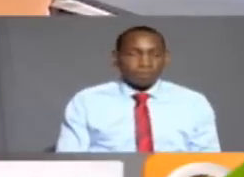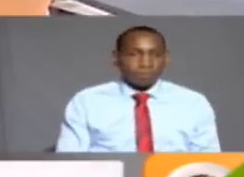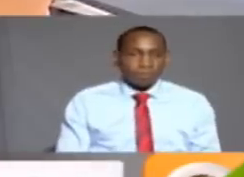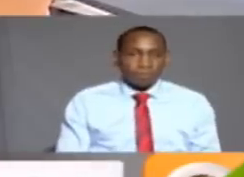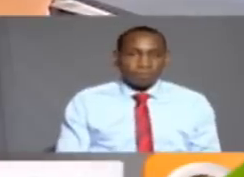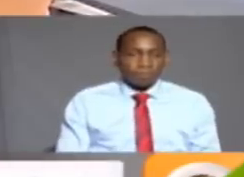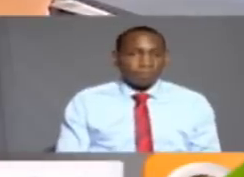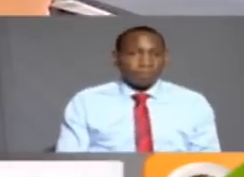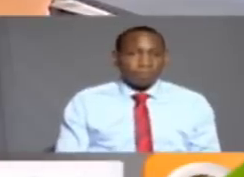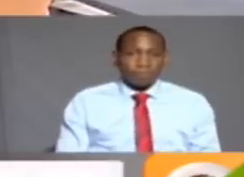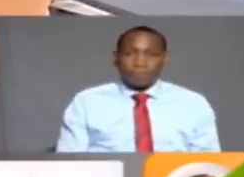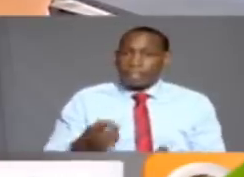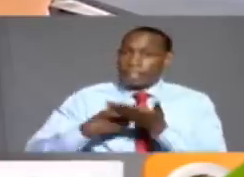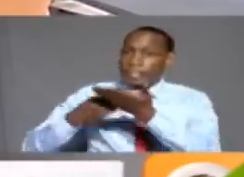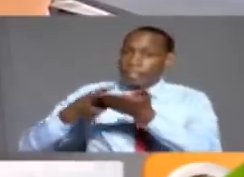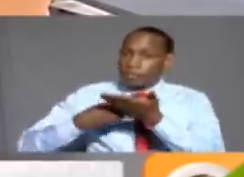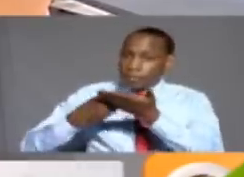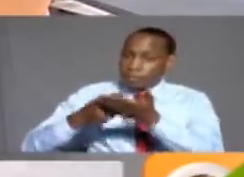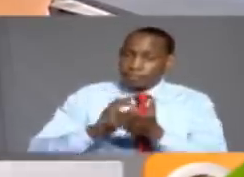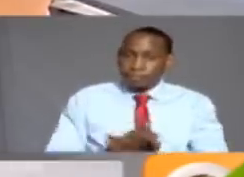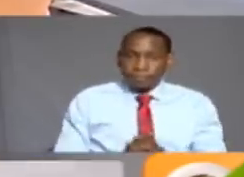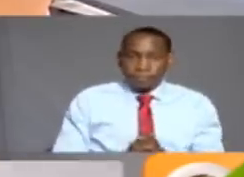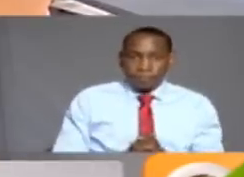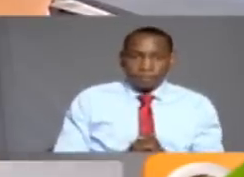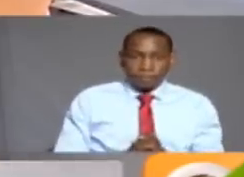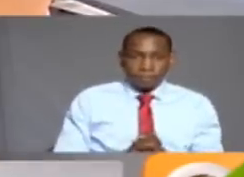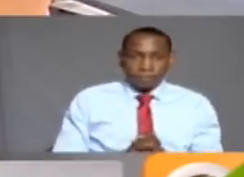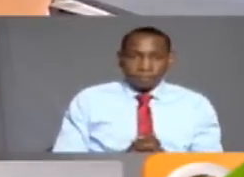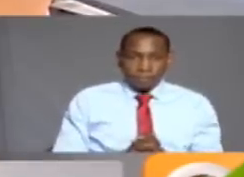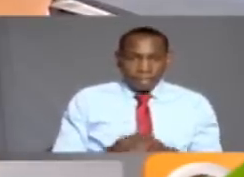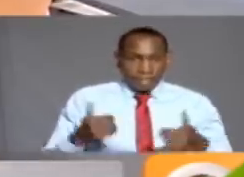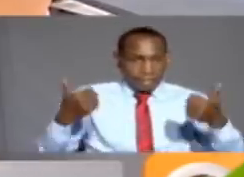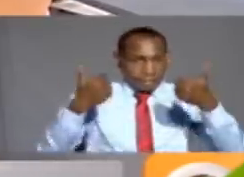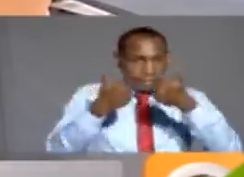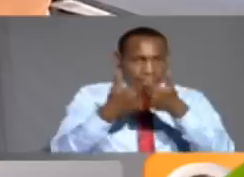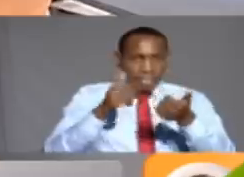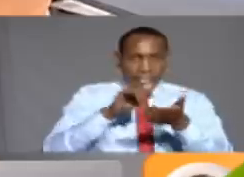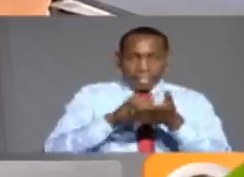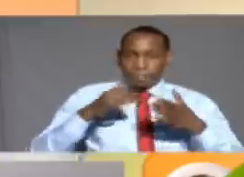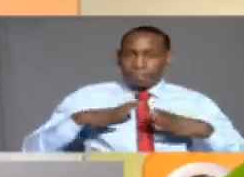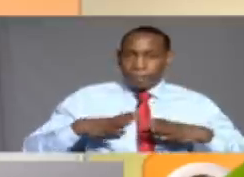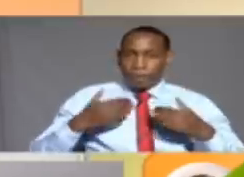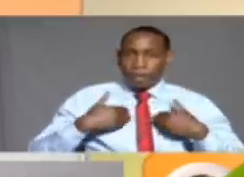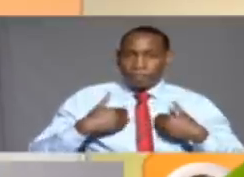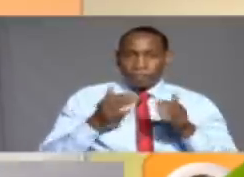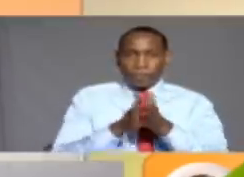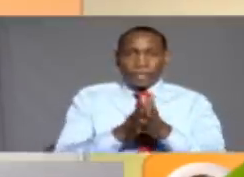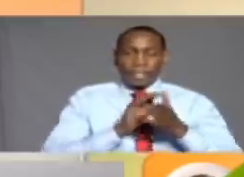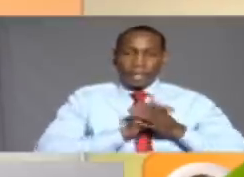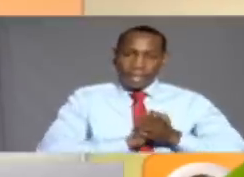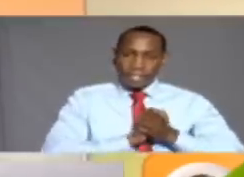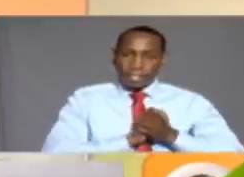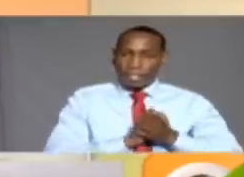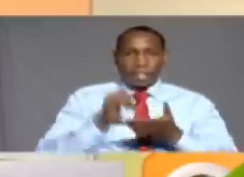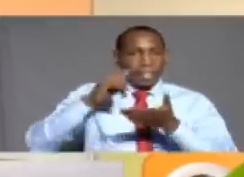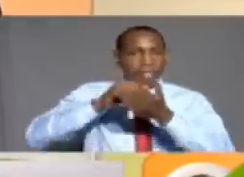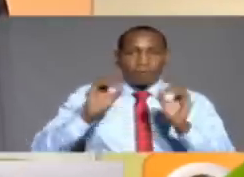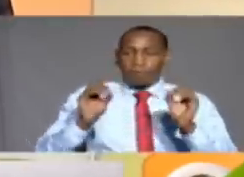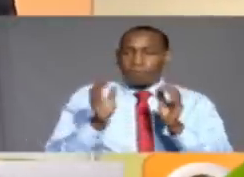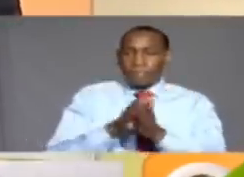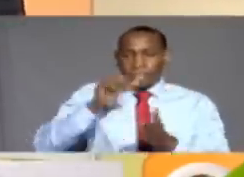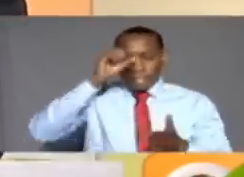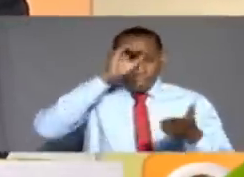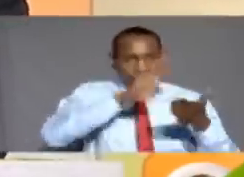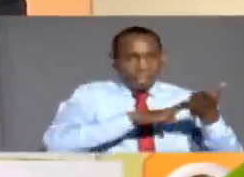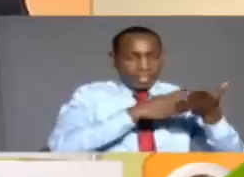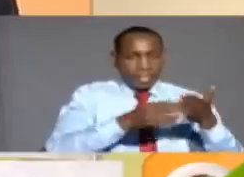finish. Because you asked me the question, let me finish. The fight that people who have a fight with the handshake have has nothing to do with the governance structure